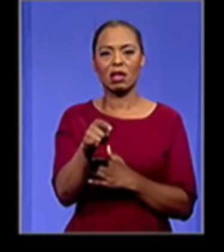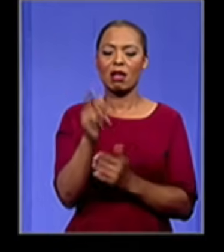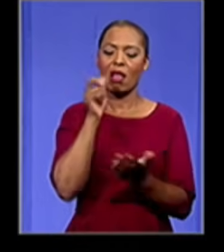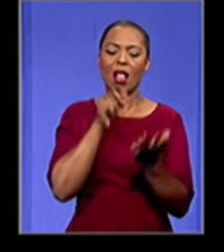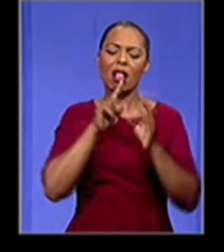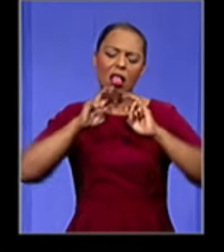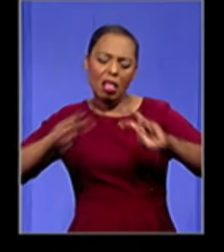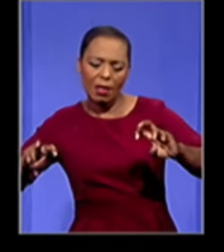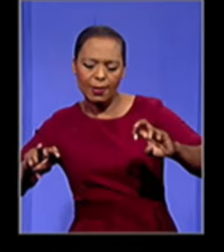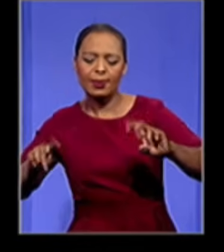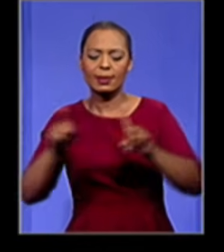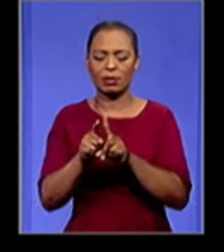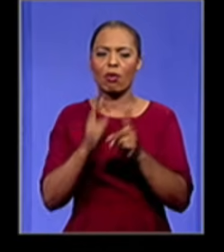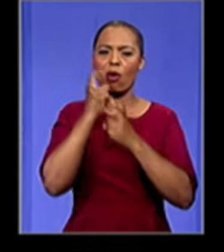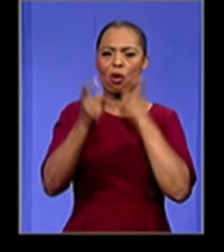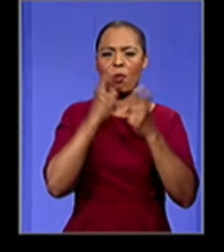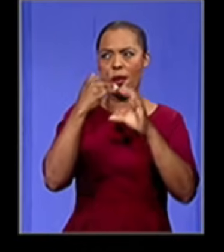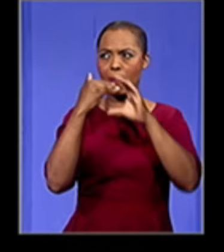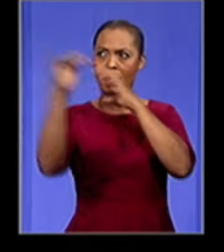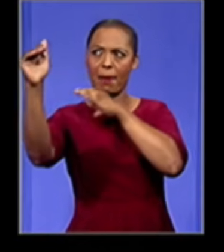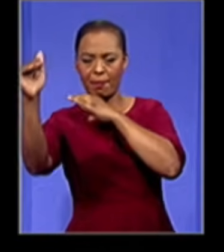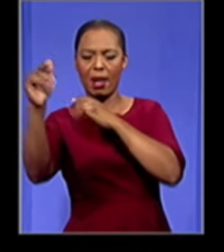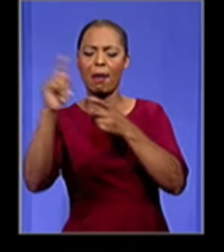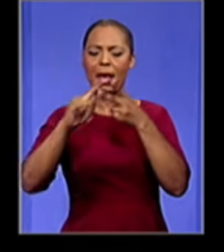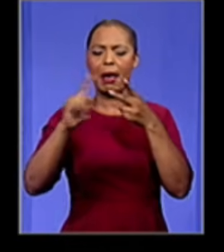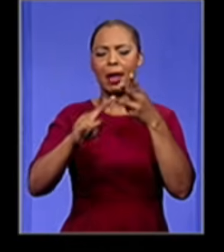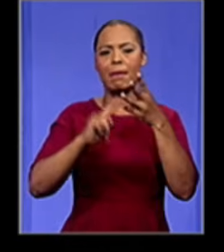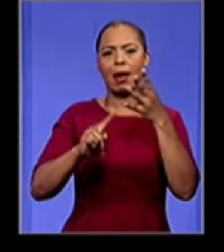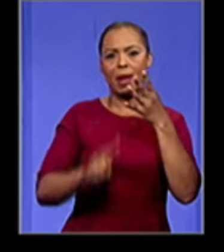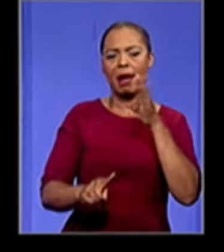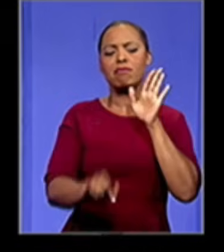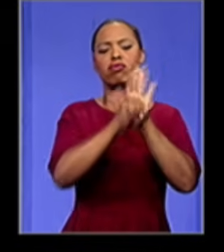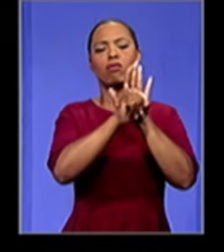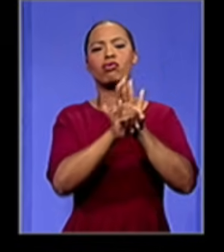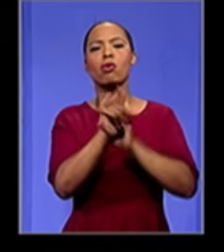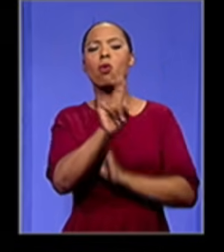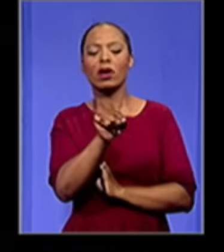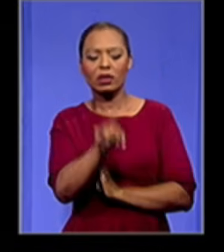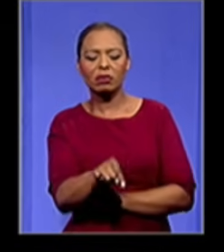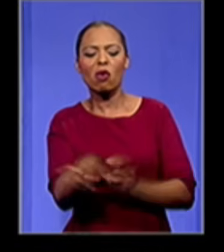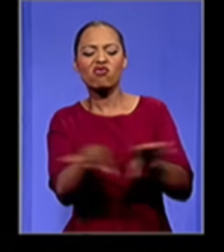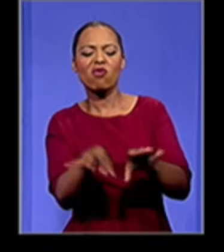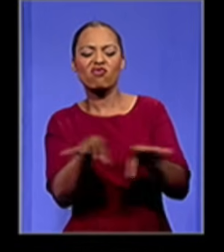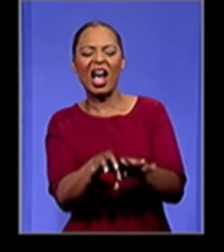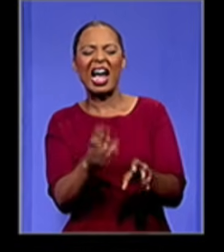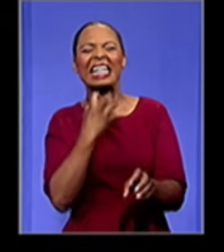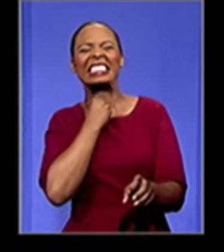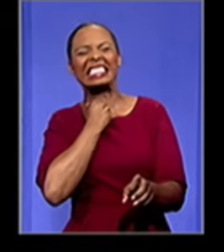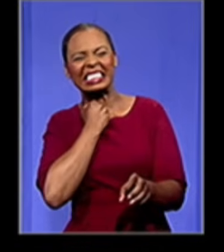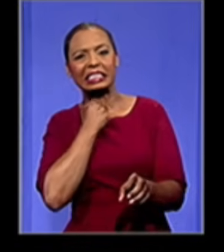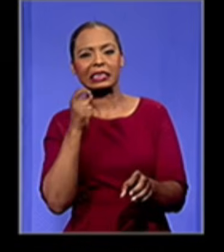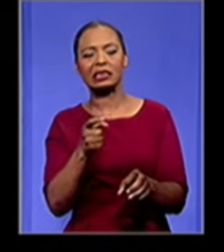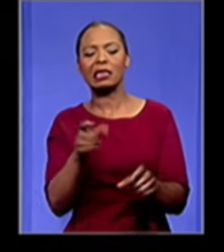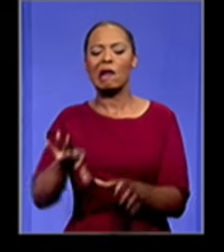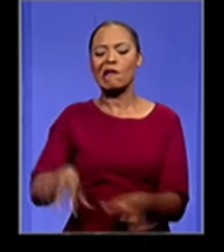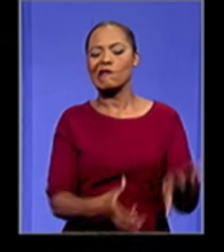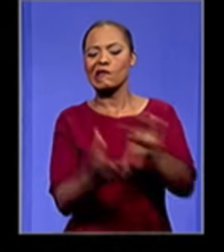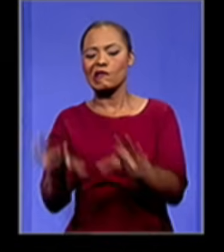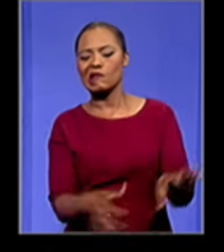matshwenyego le tlhalosa gore le fitlheletse gareng ga tse dingwe leswe le le omeletseng le le latlhetsweng mo